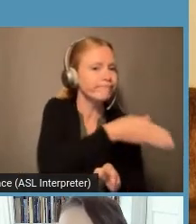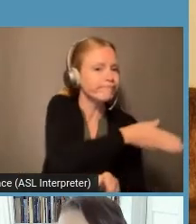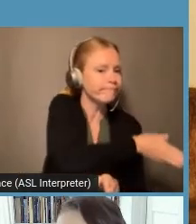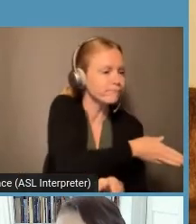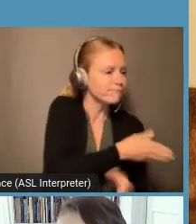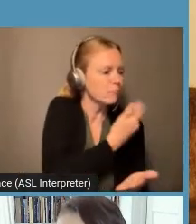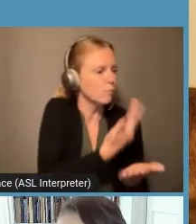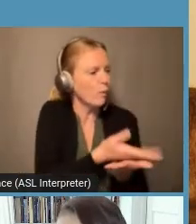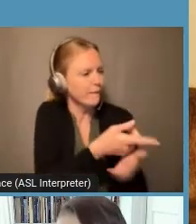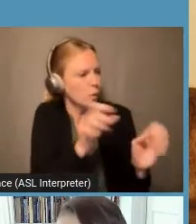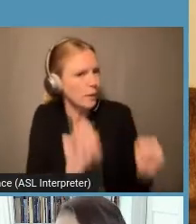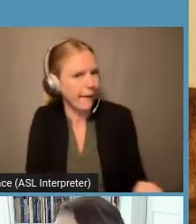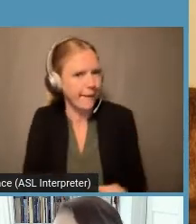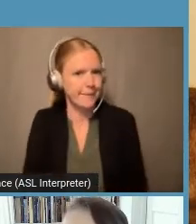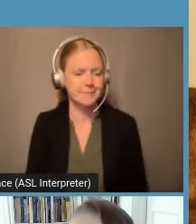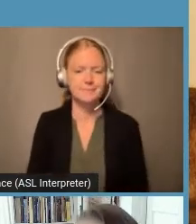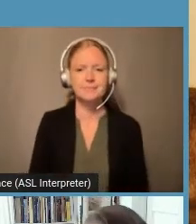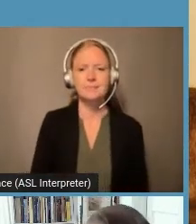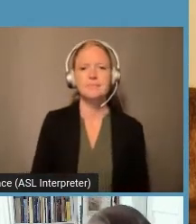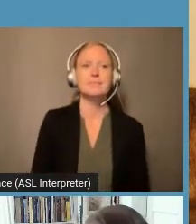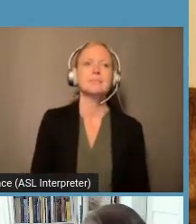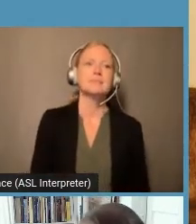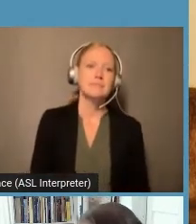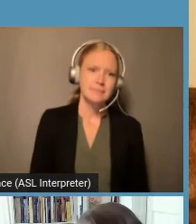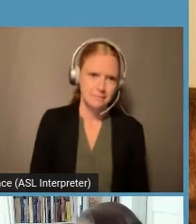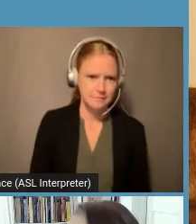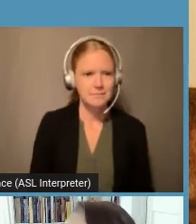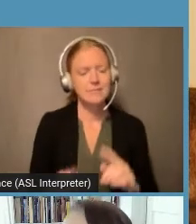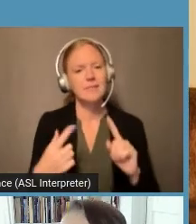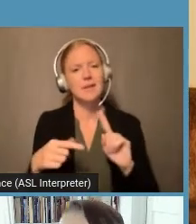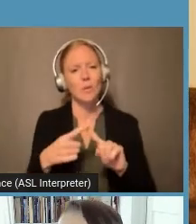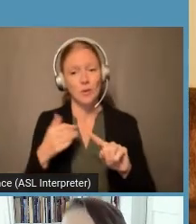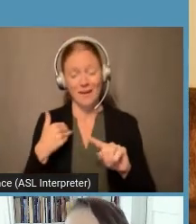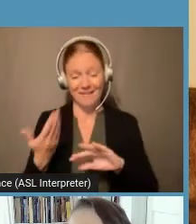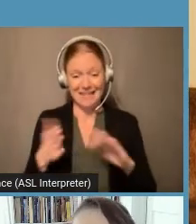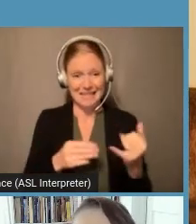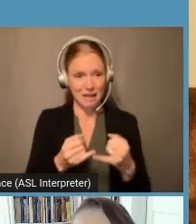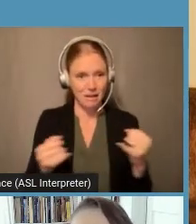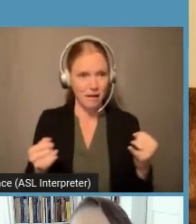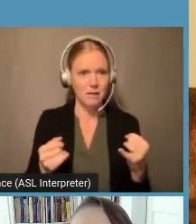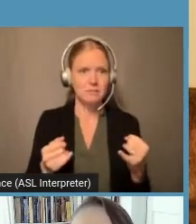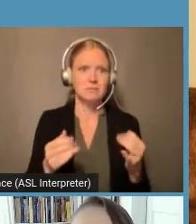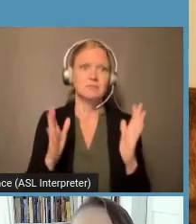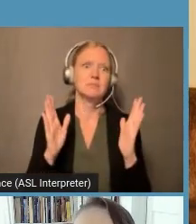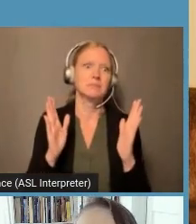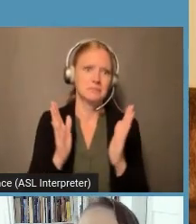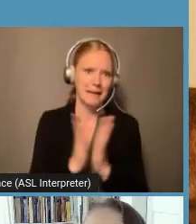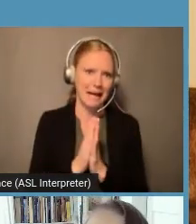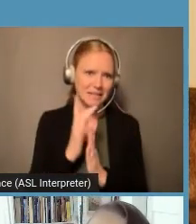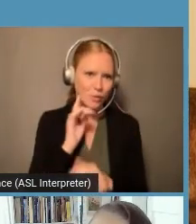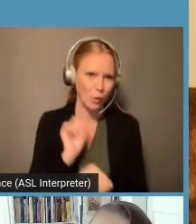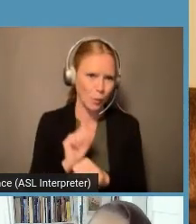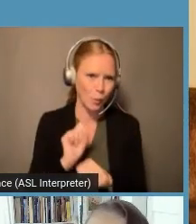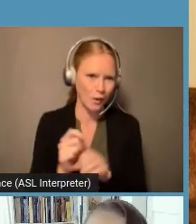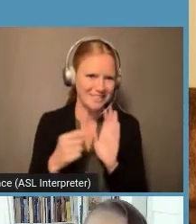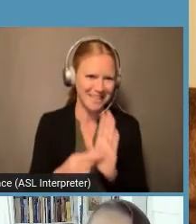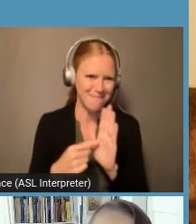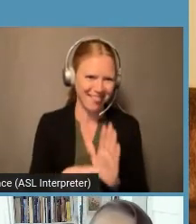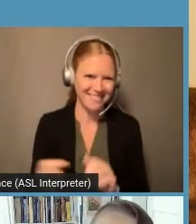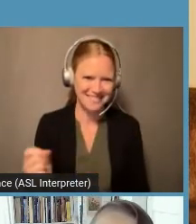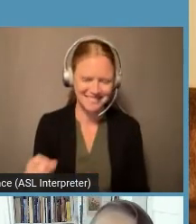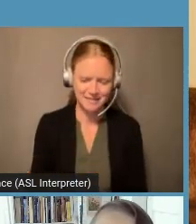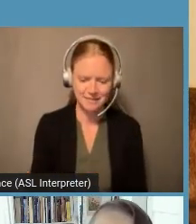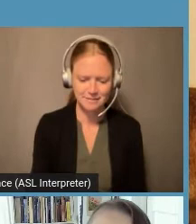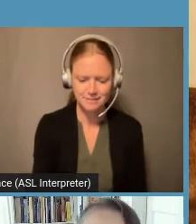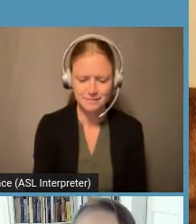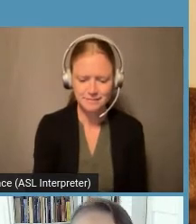me that you can do this work. So especially when deadlines are involved, ask for work samples. And then the last one is, you